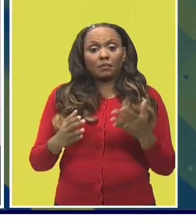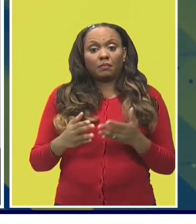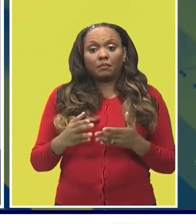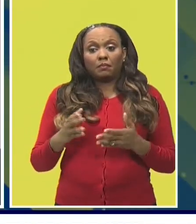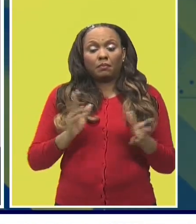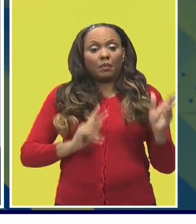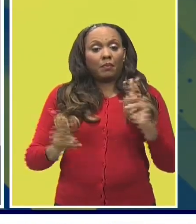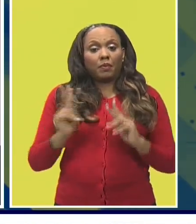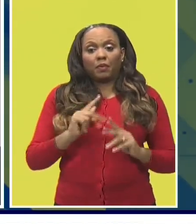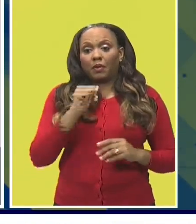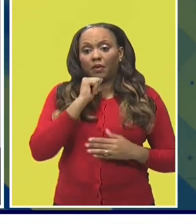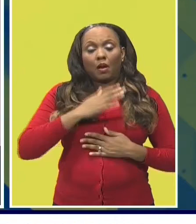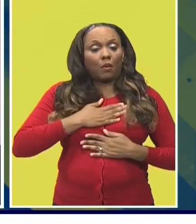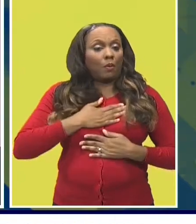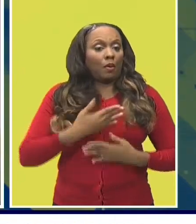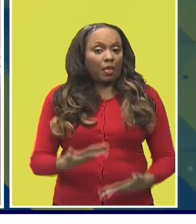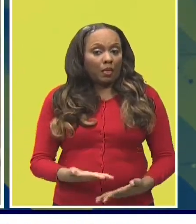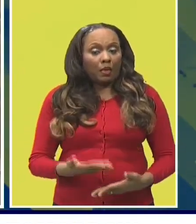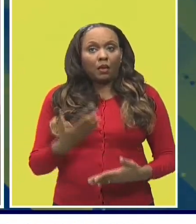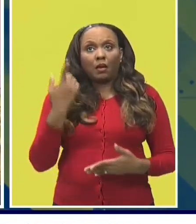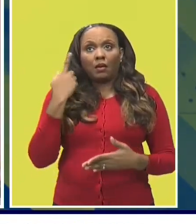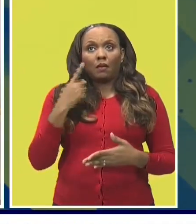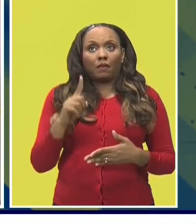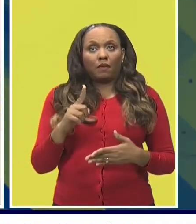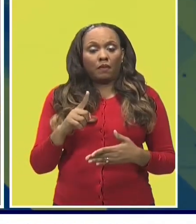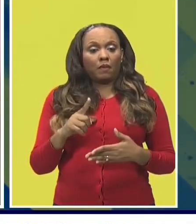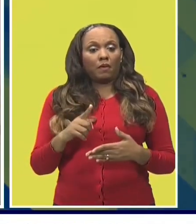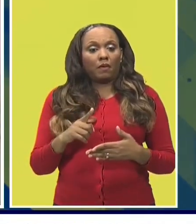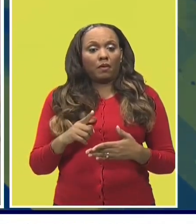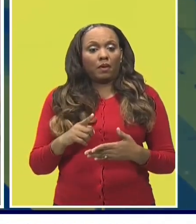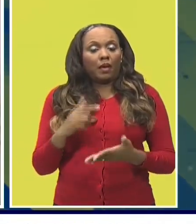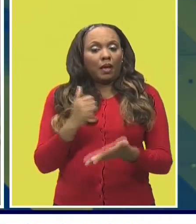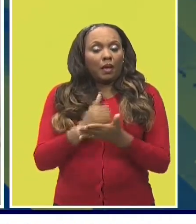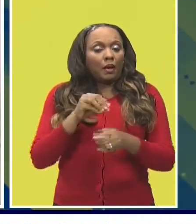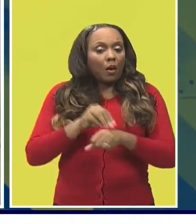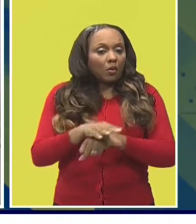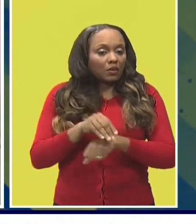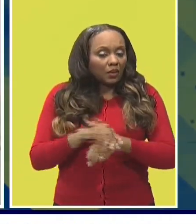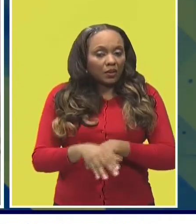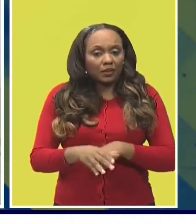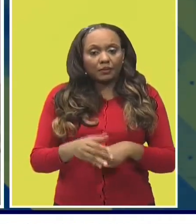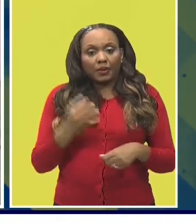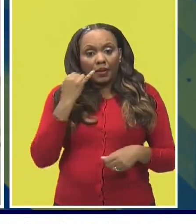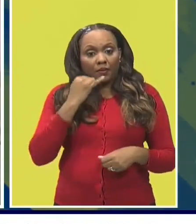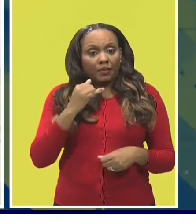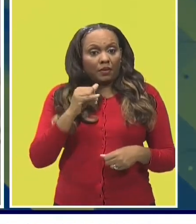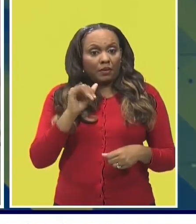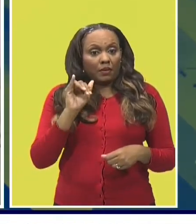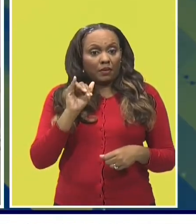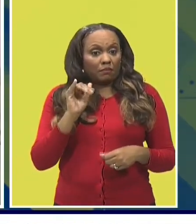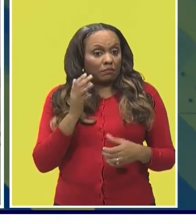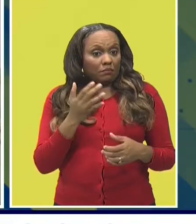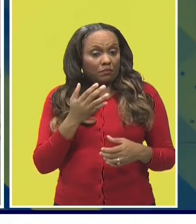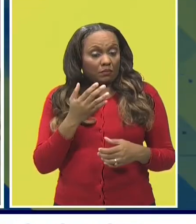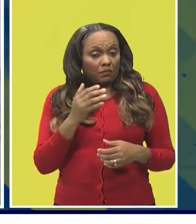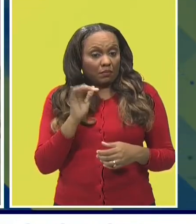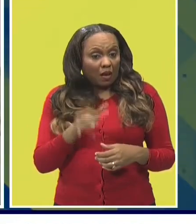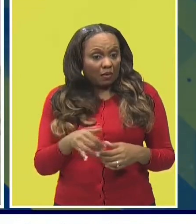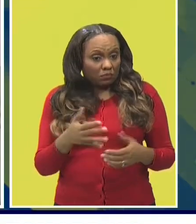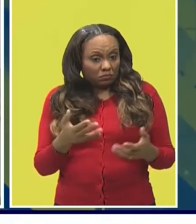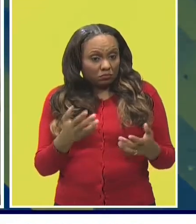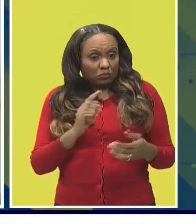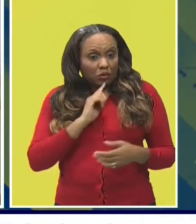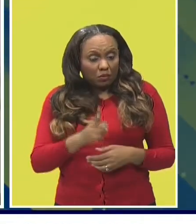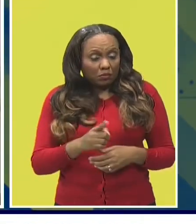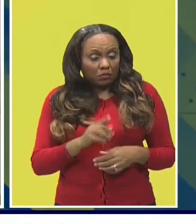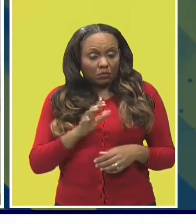go, we would advise our members, don't go. Our position is that the 2nds to 4ths should also have